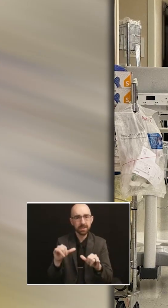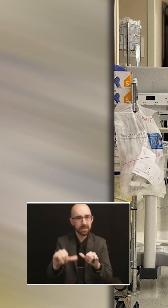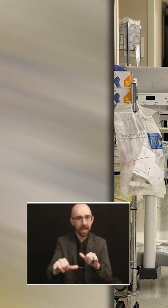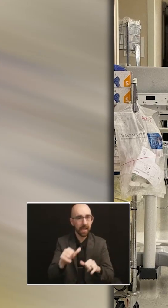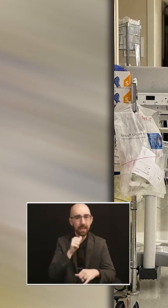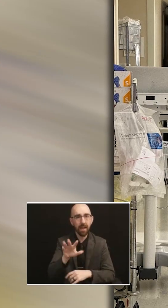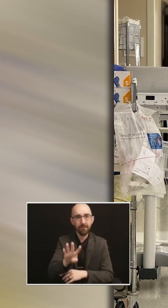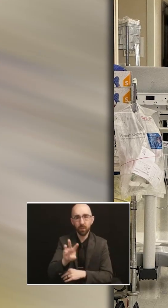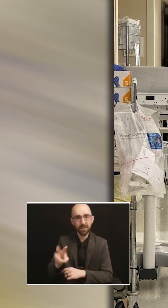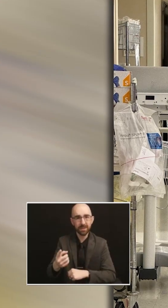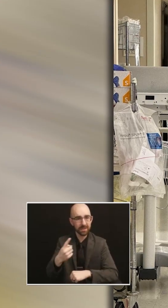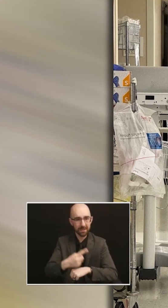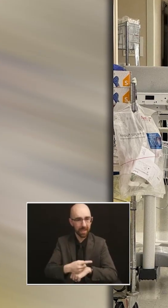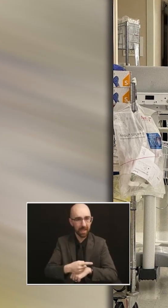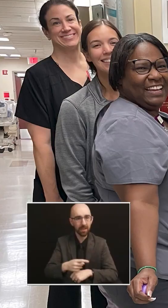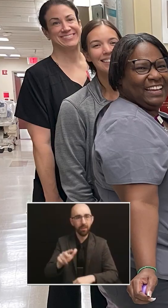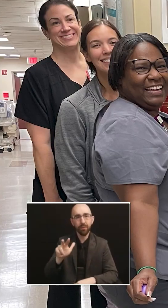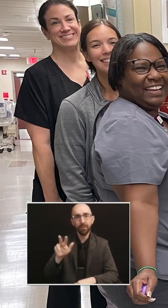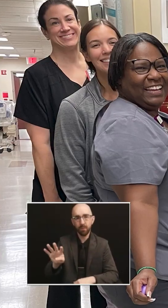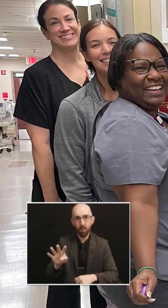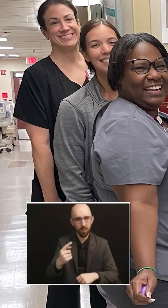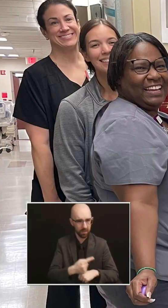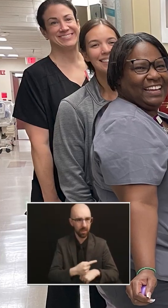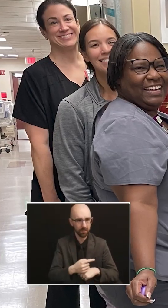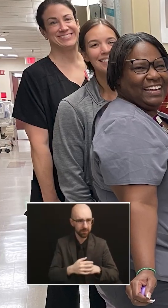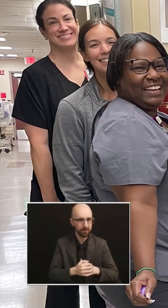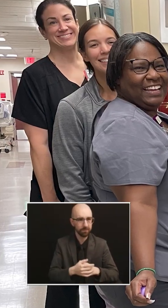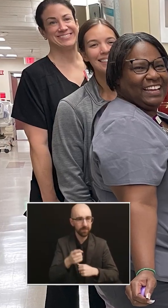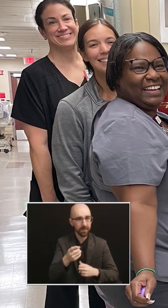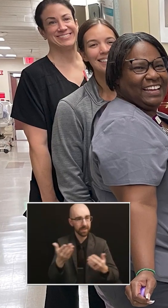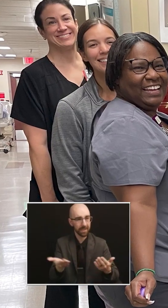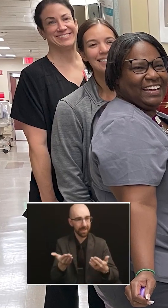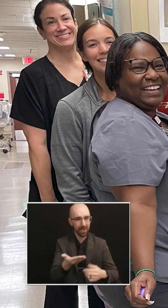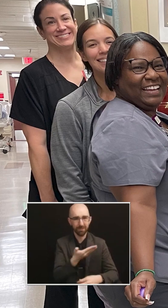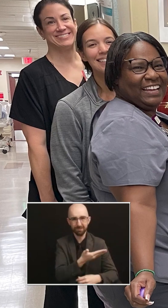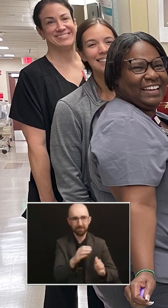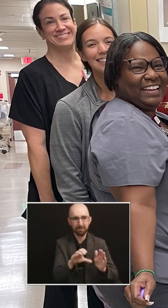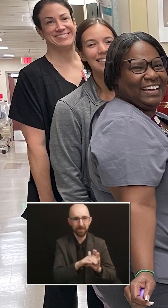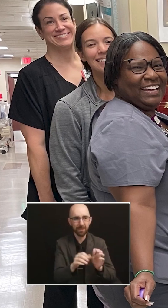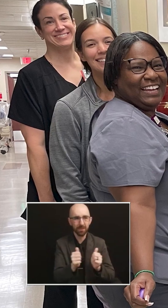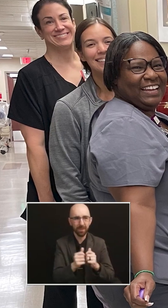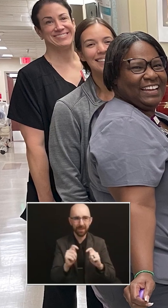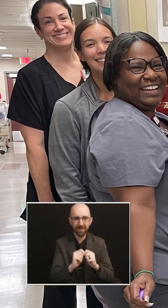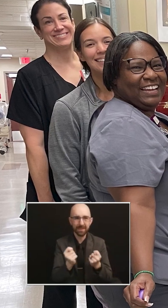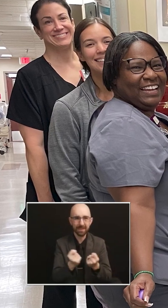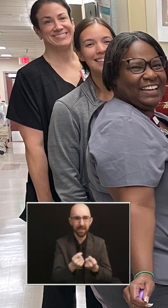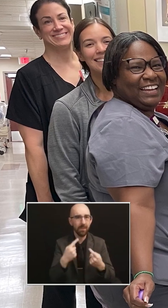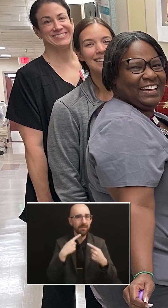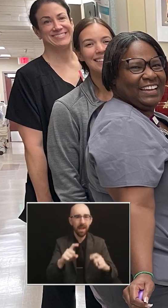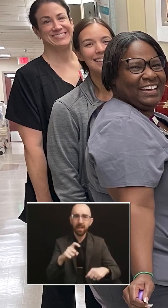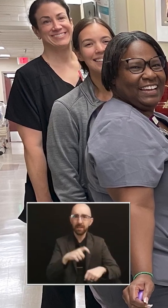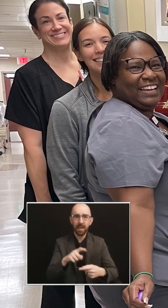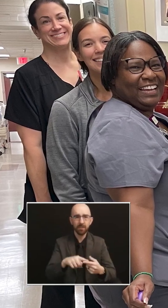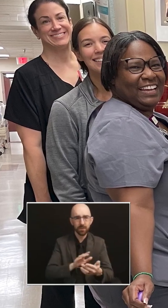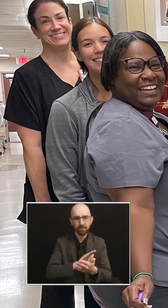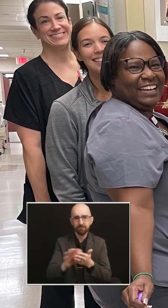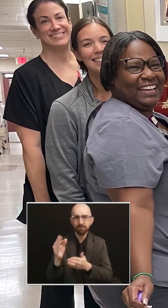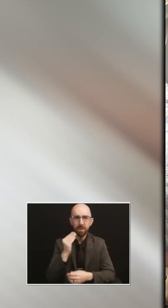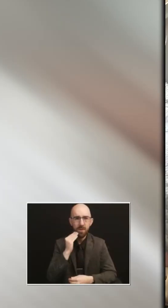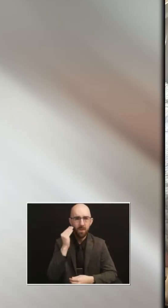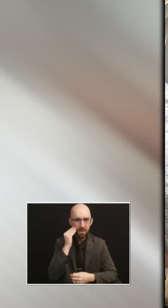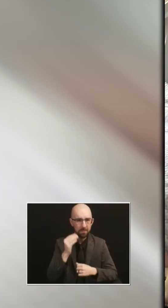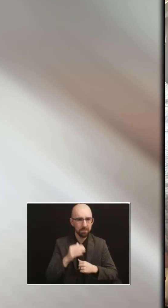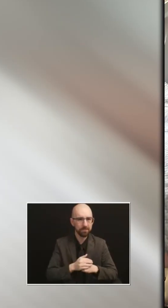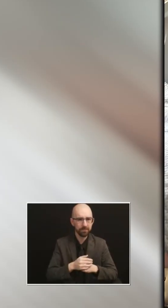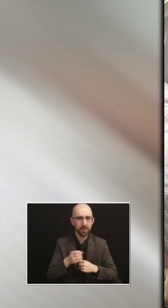days, it was 34 days. Here he is with his team when it was finally time to go home. Recovering takes a lot out of you, and